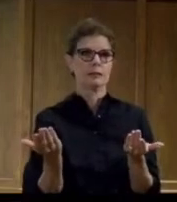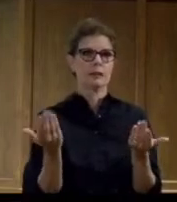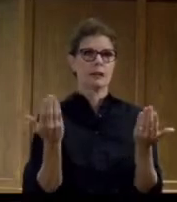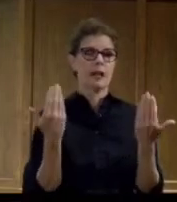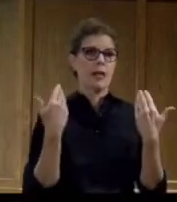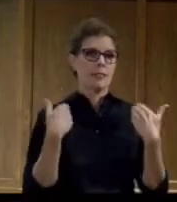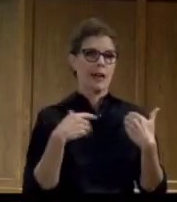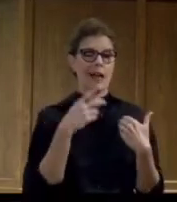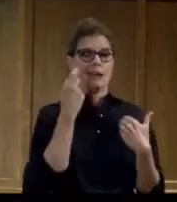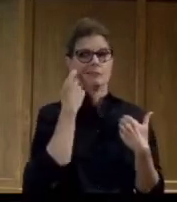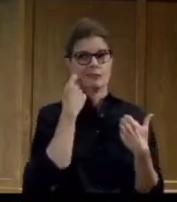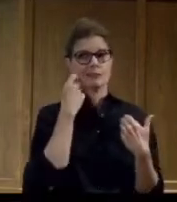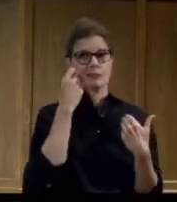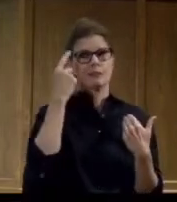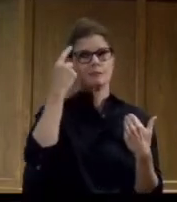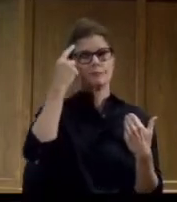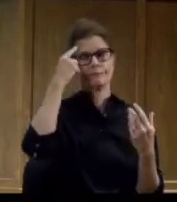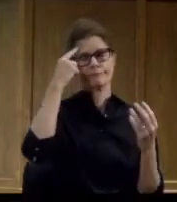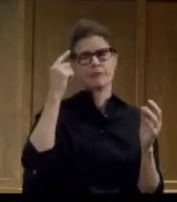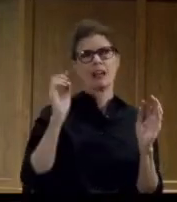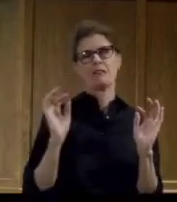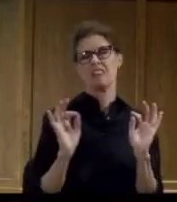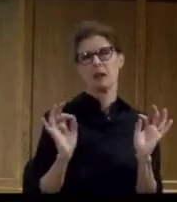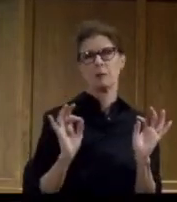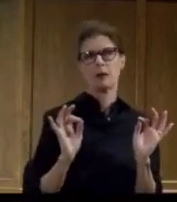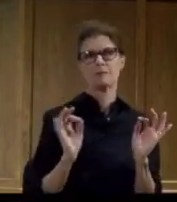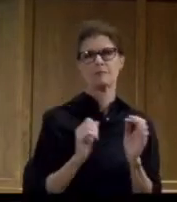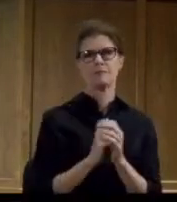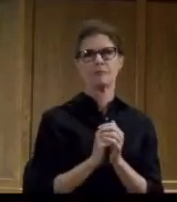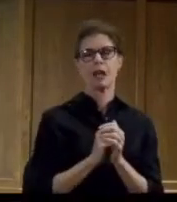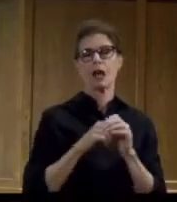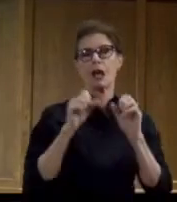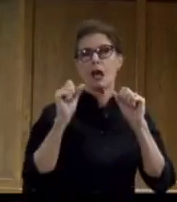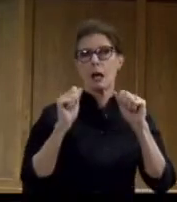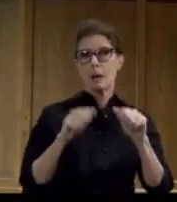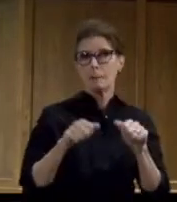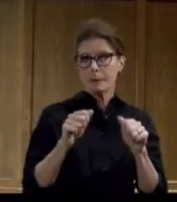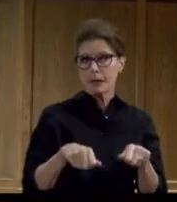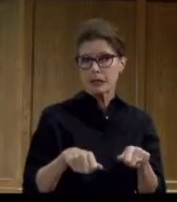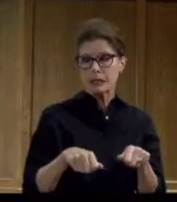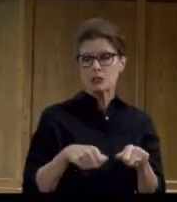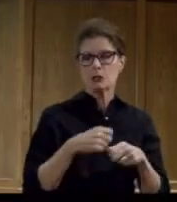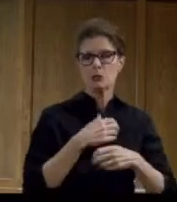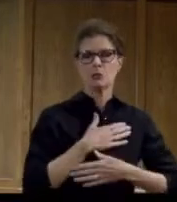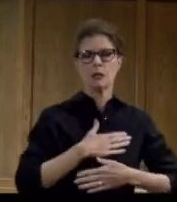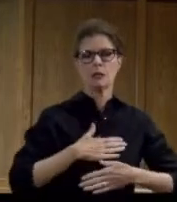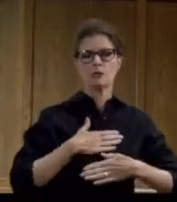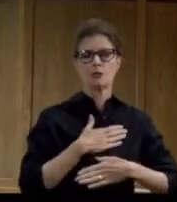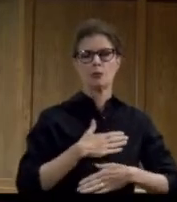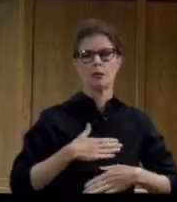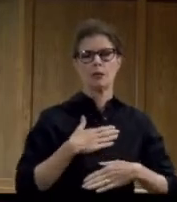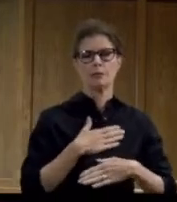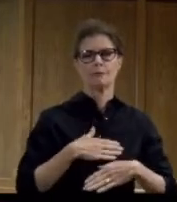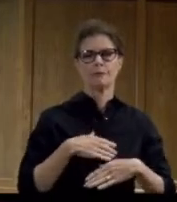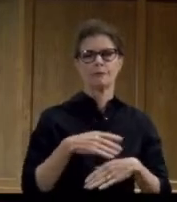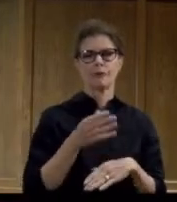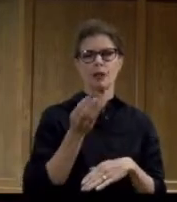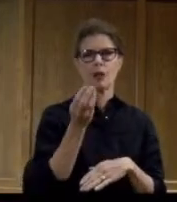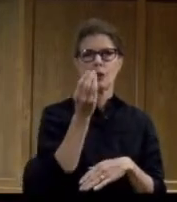I have recently taken for granted is the ability to enjoy